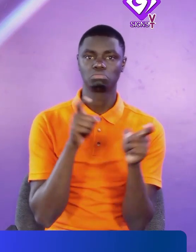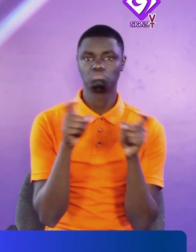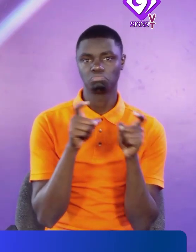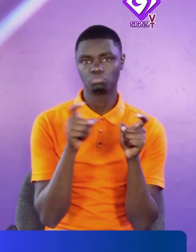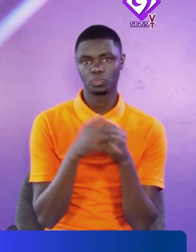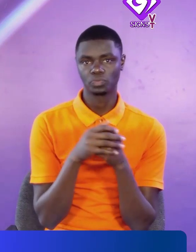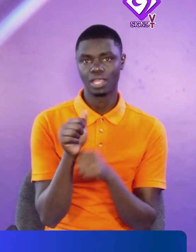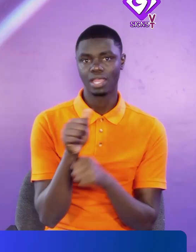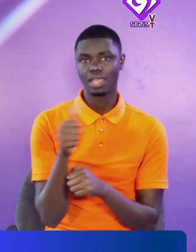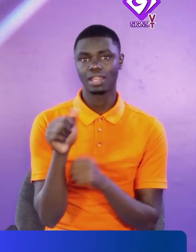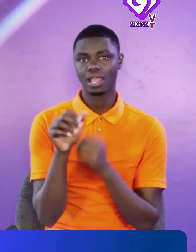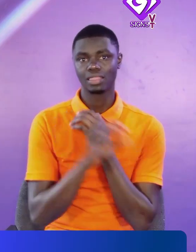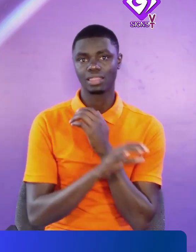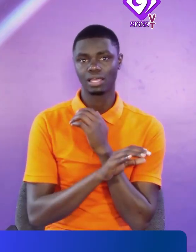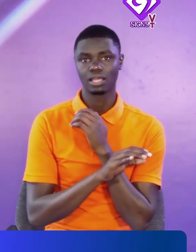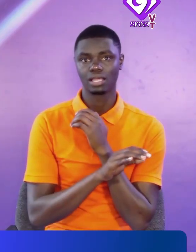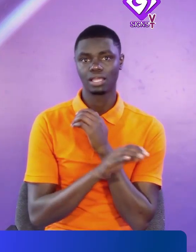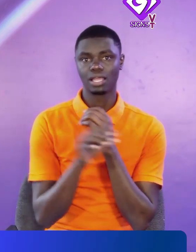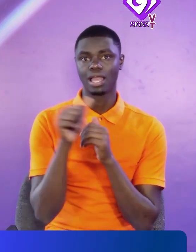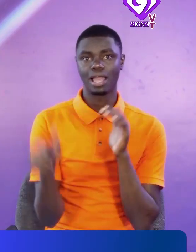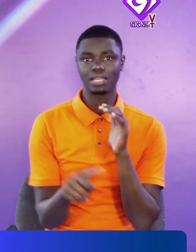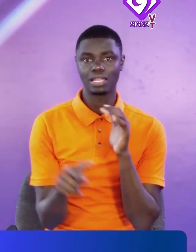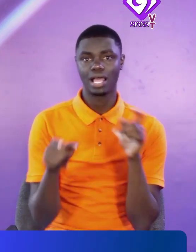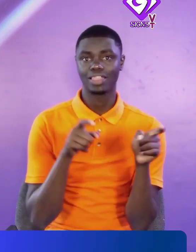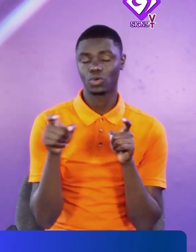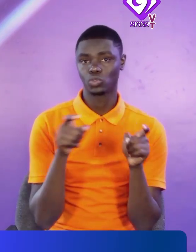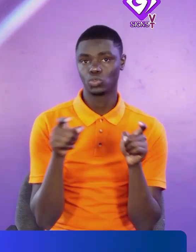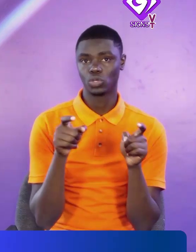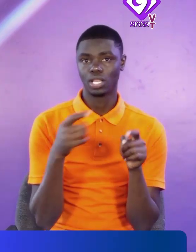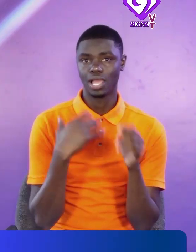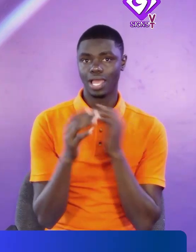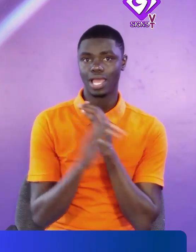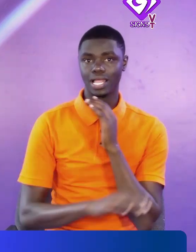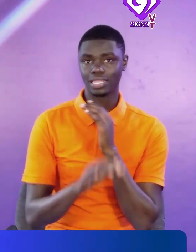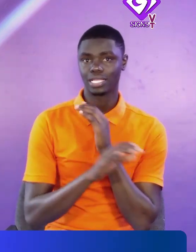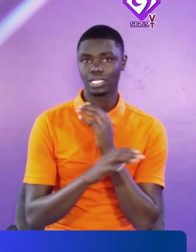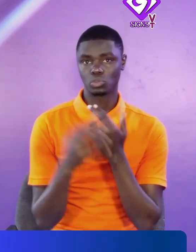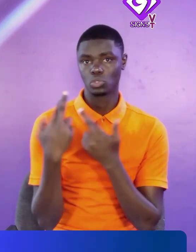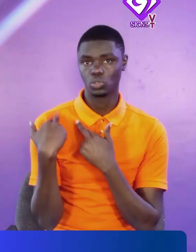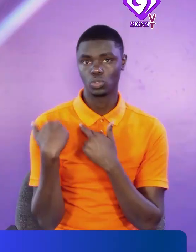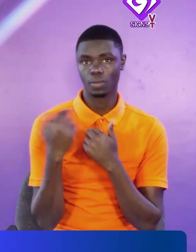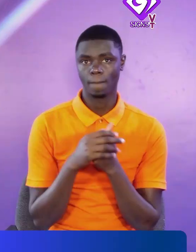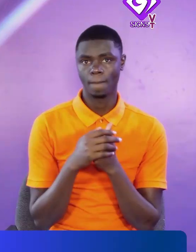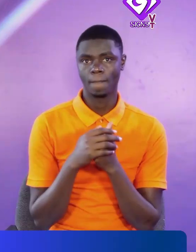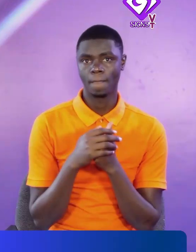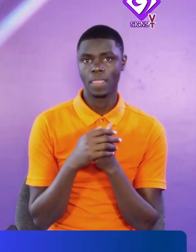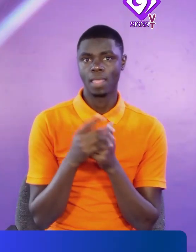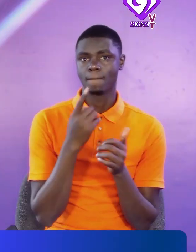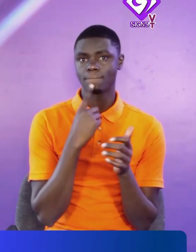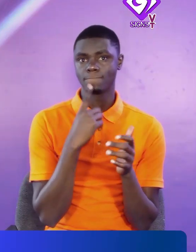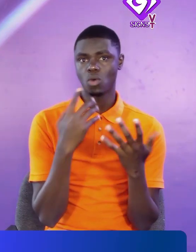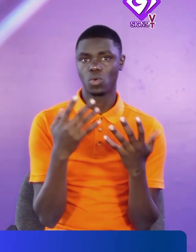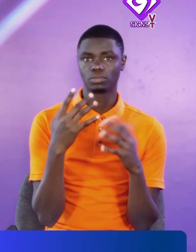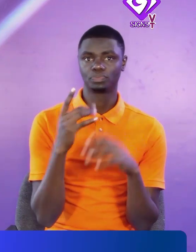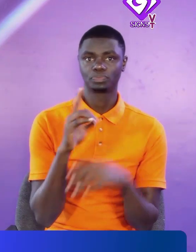countries of under the control and countries of Ottoman rule. Now, it goes further on to say that the Britain